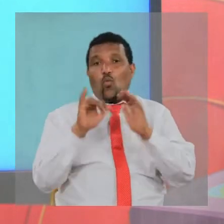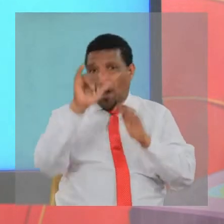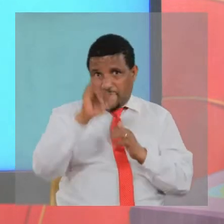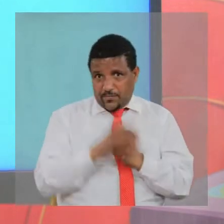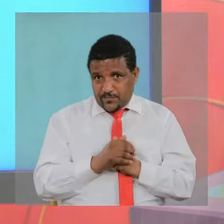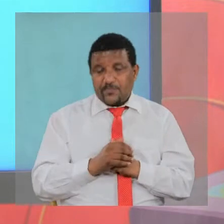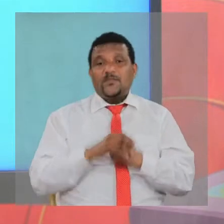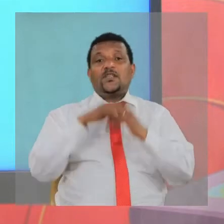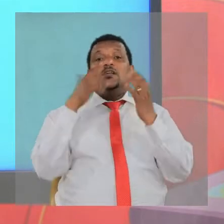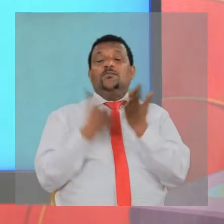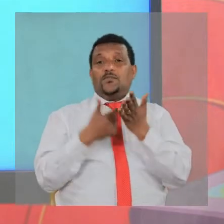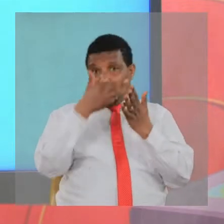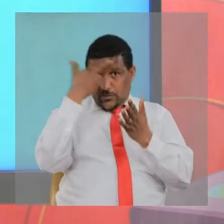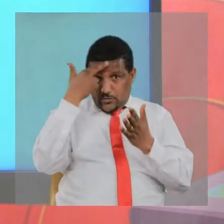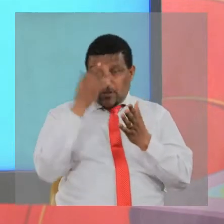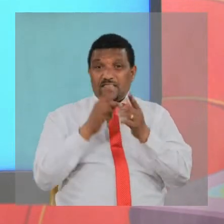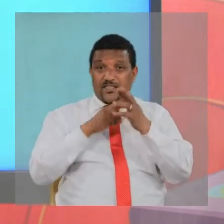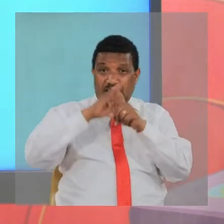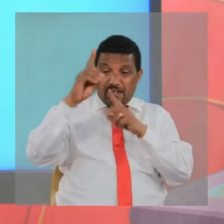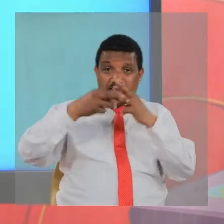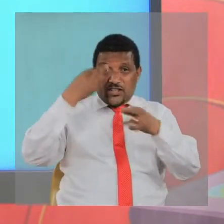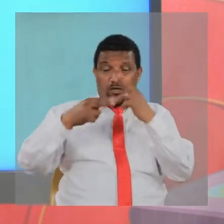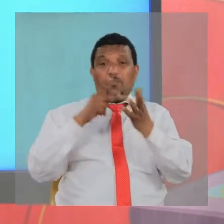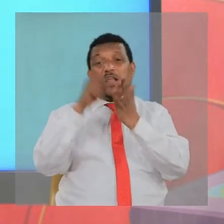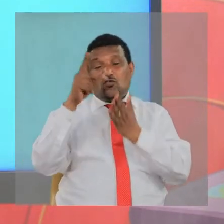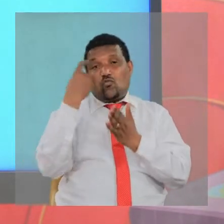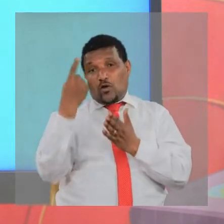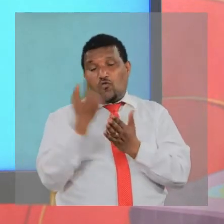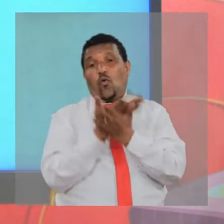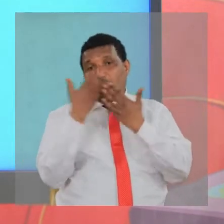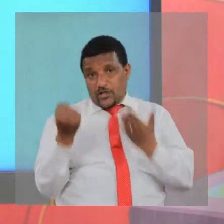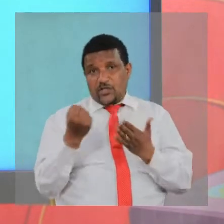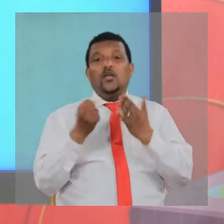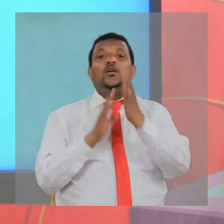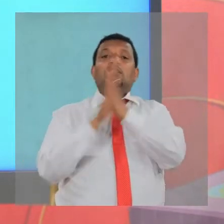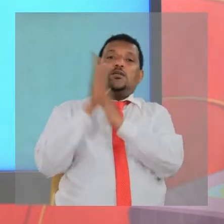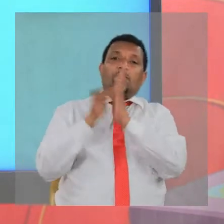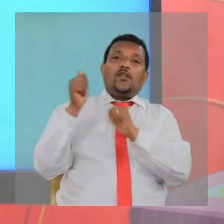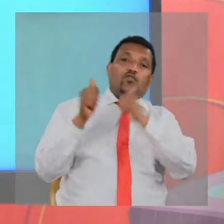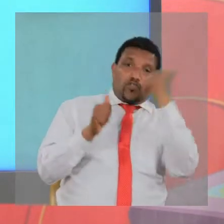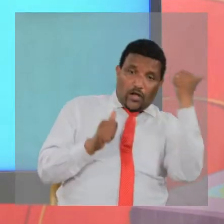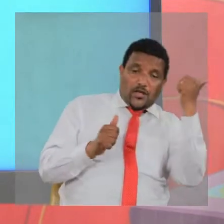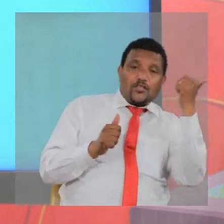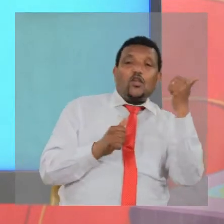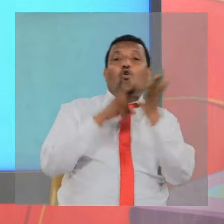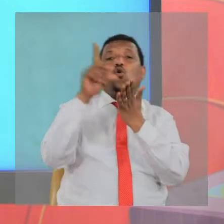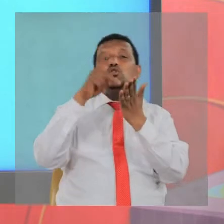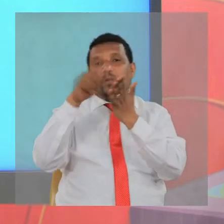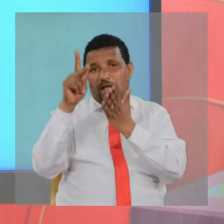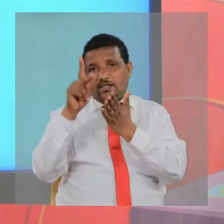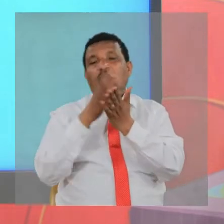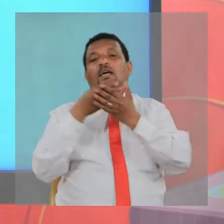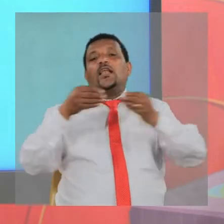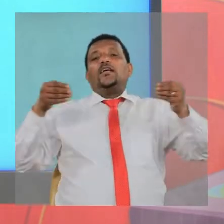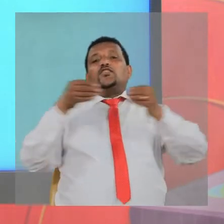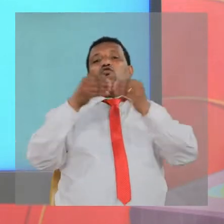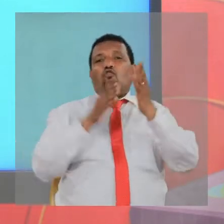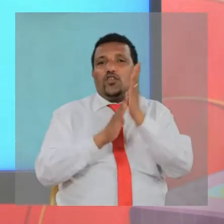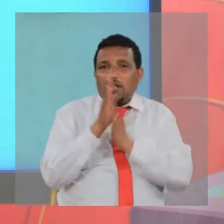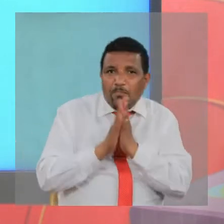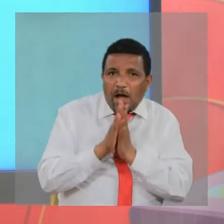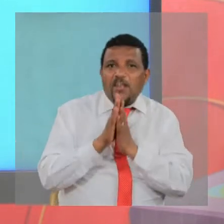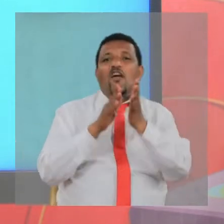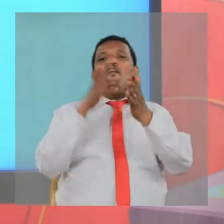Y. So due to this direct relationship between the price of one of the commodity and the demand for the other, the cross price elasticity of demand